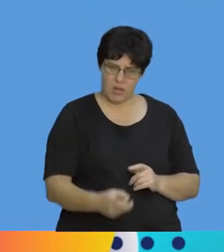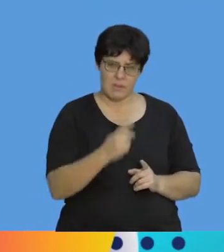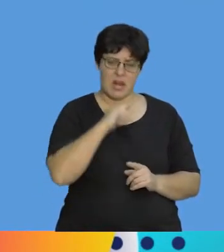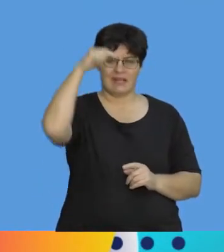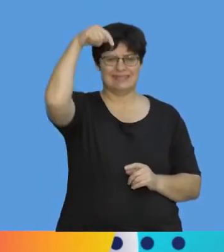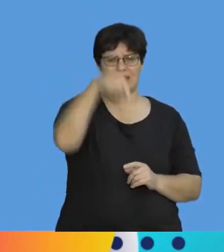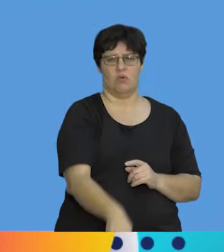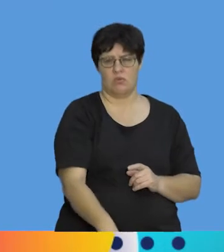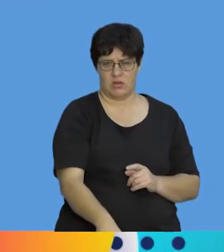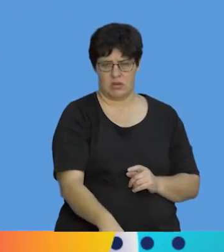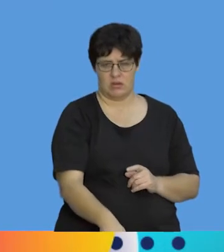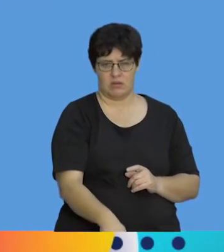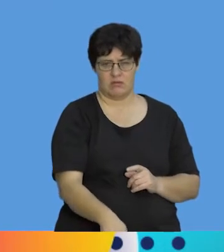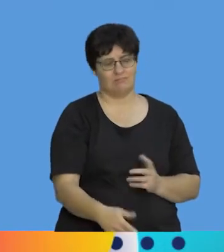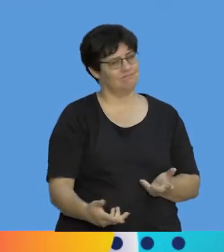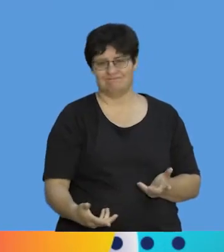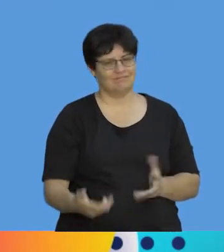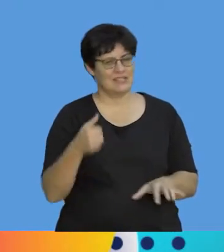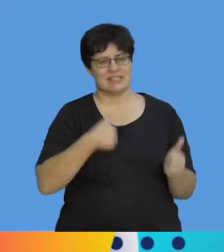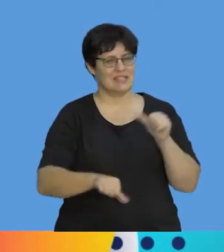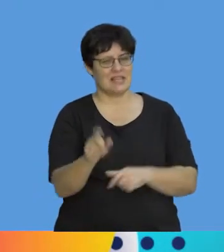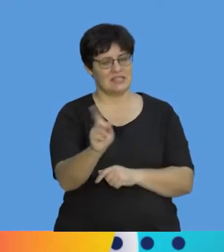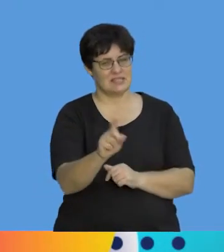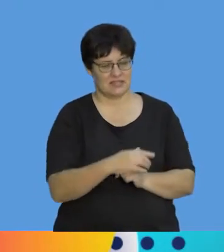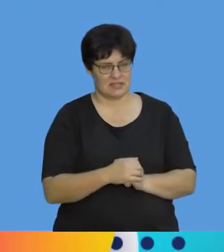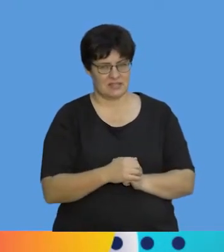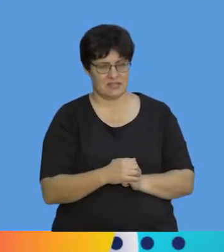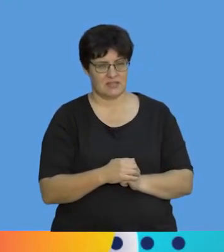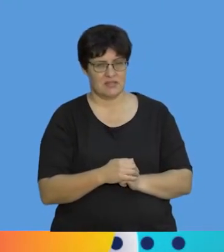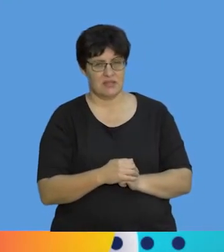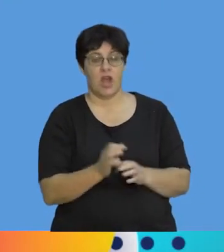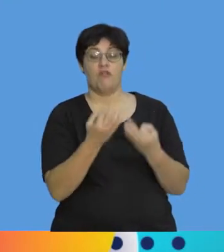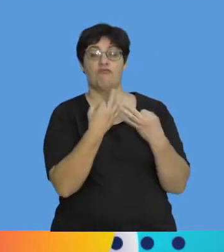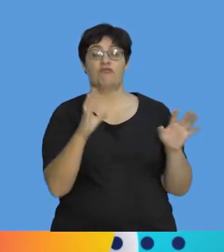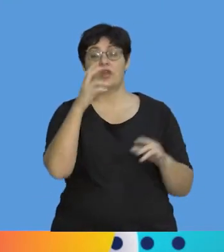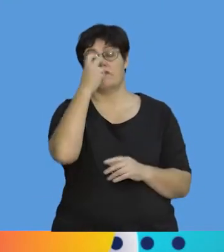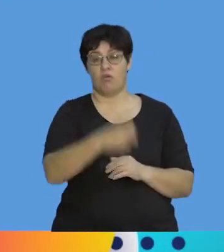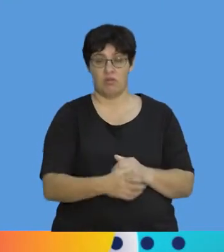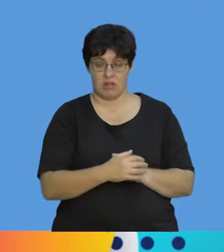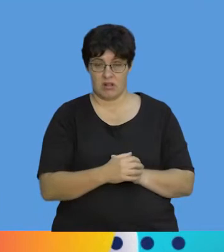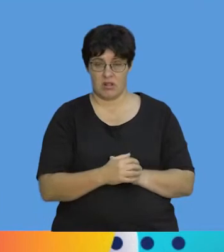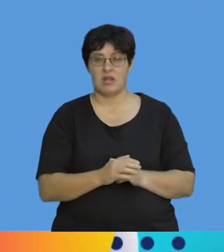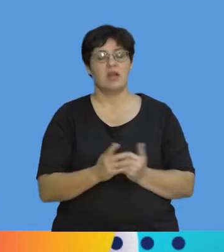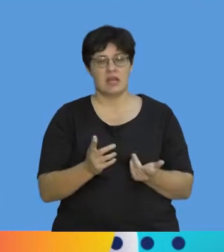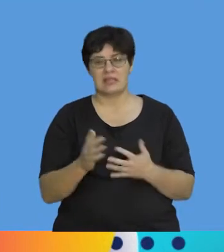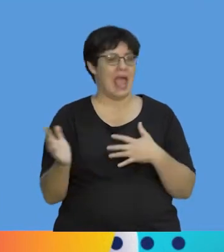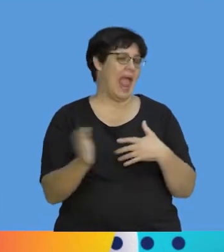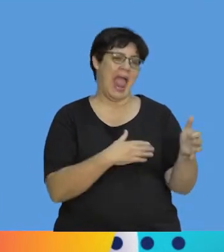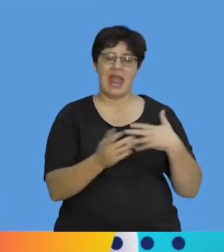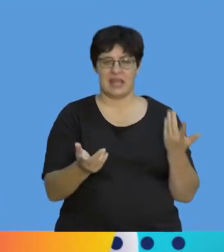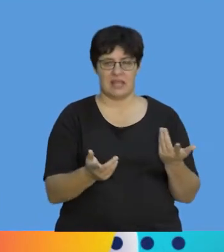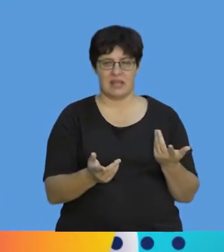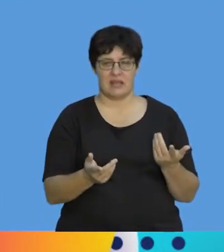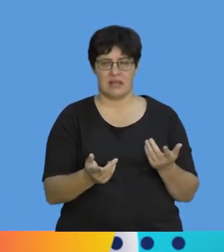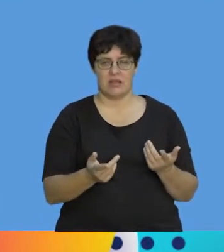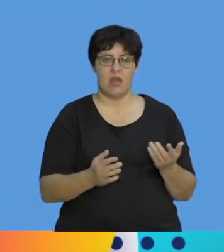be going down. Not in science. In science, when we talk about free fall, it's exactly what we said. It's any object